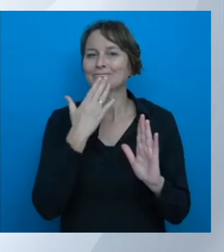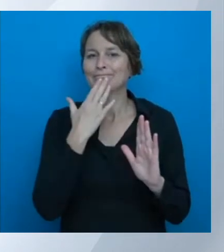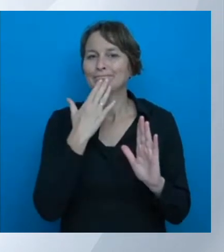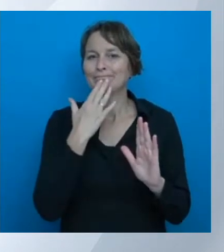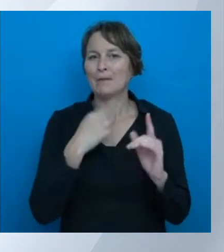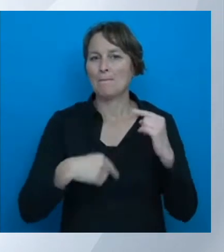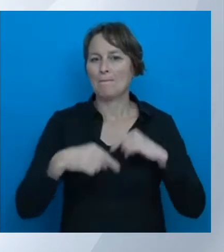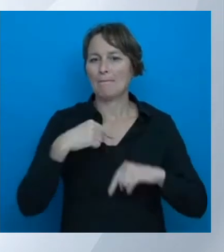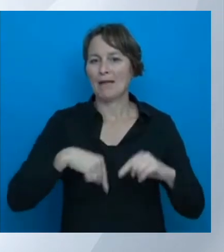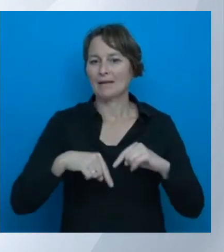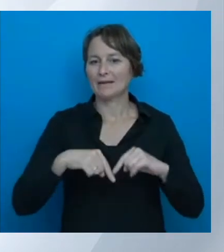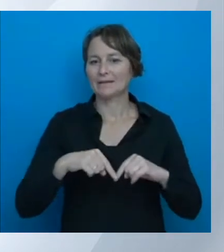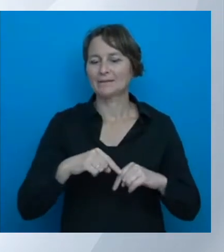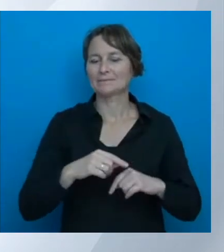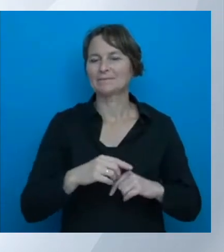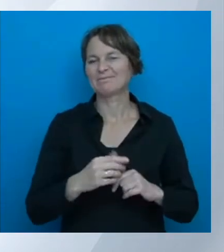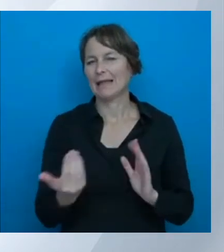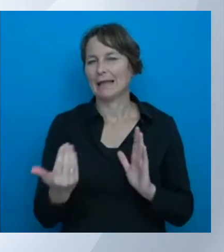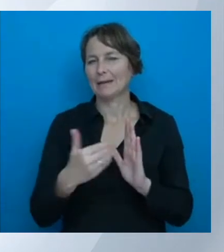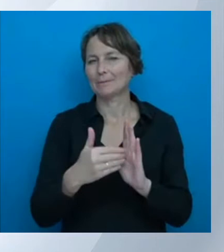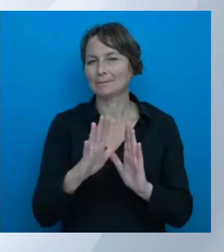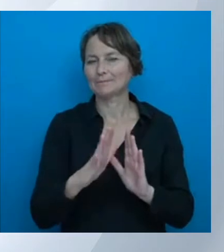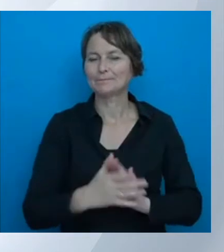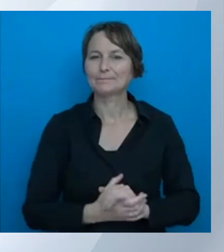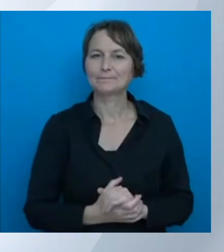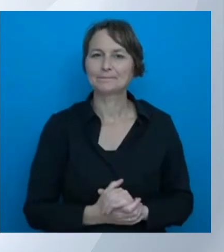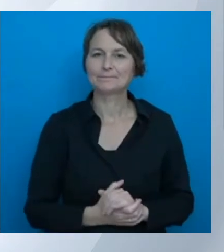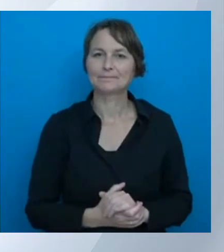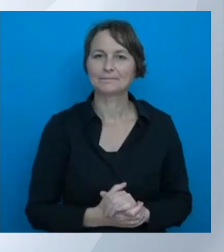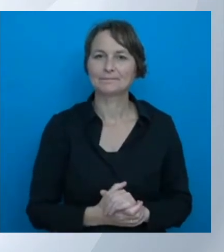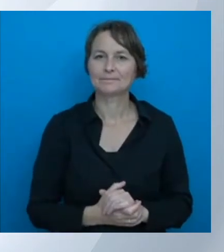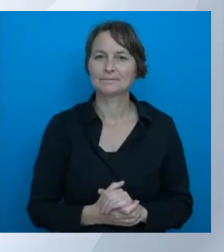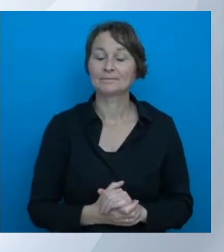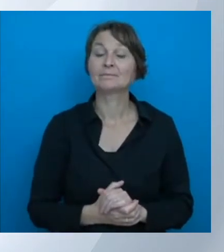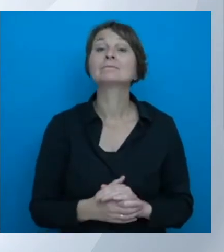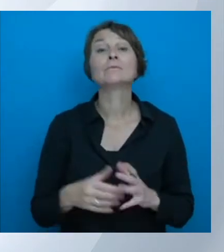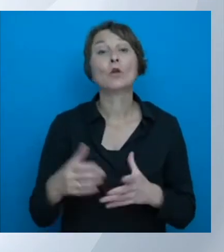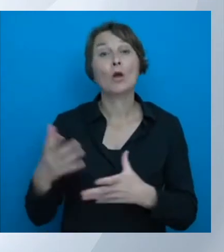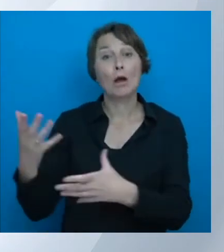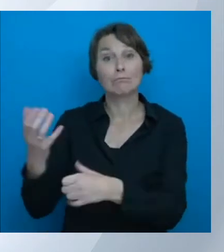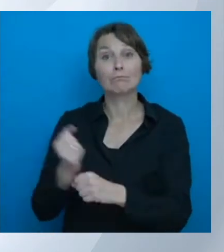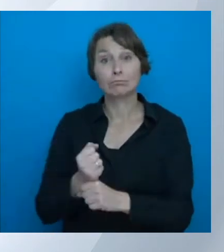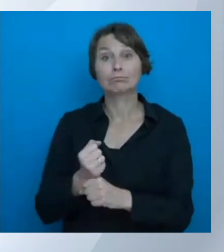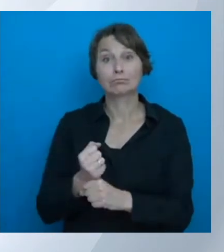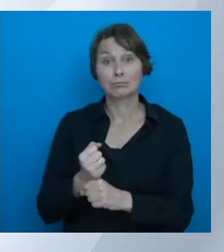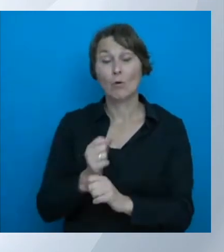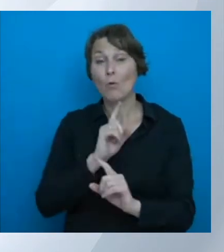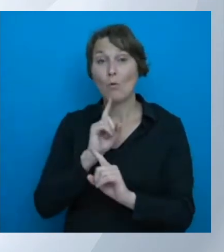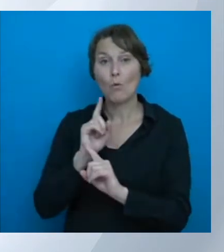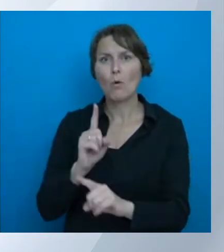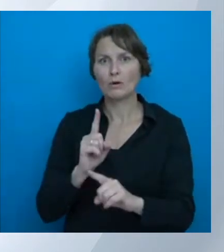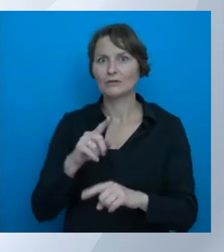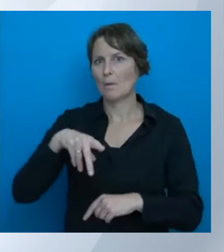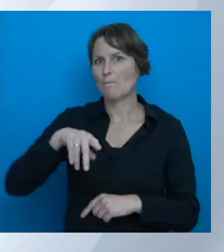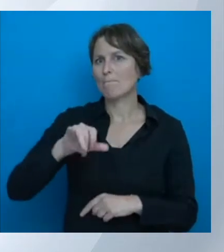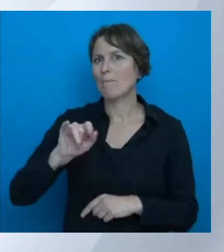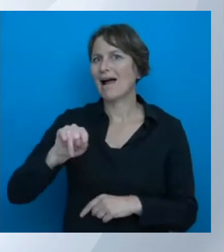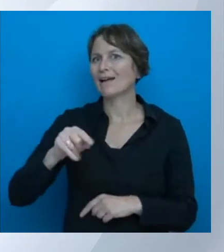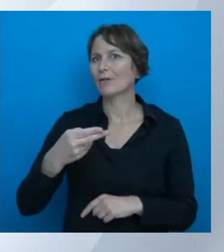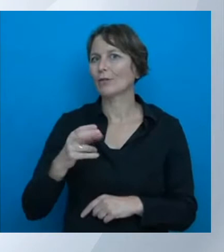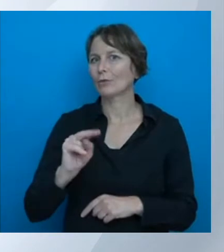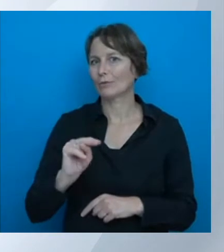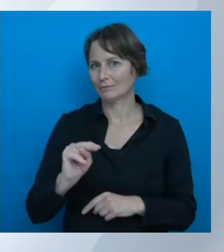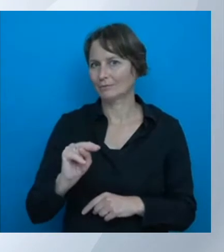Okay, I have started it again. It's again running, again receiving order because my Python app is still running. I want to show you this,